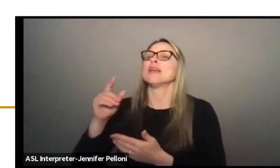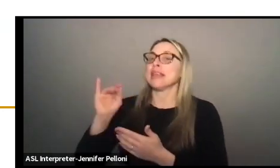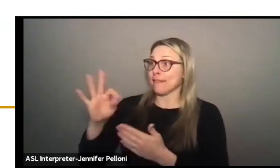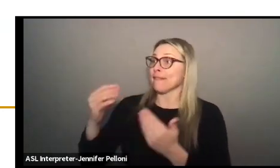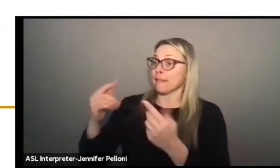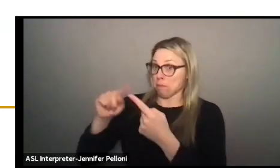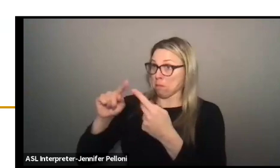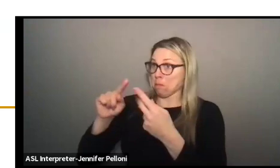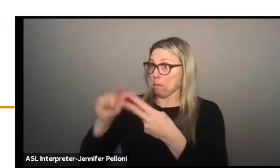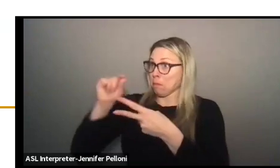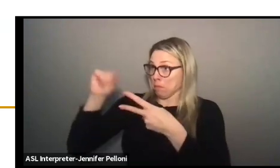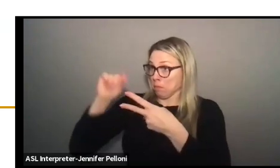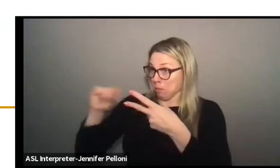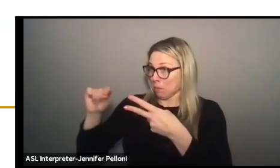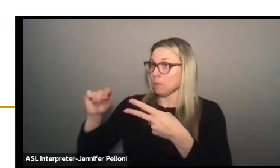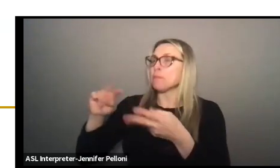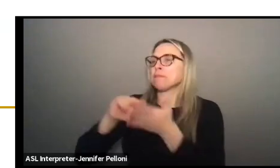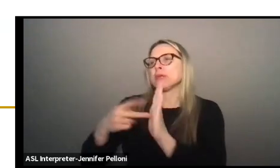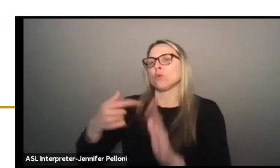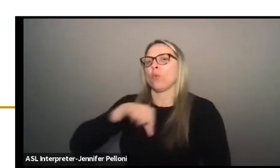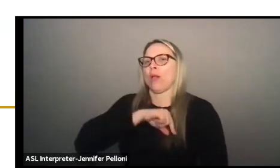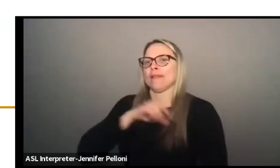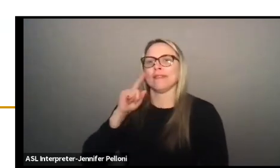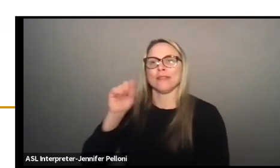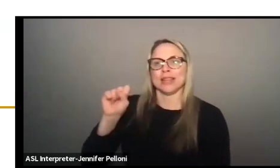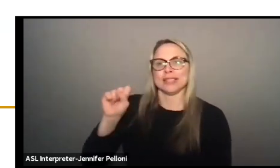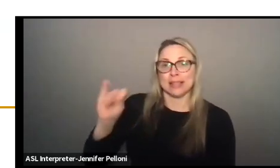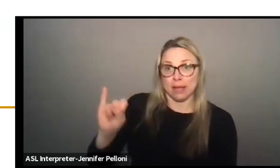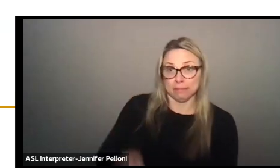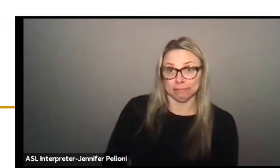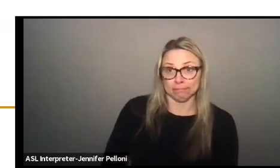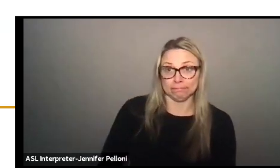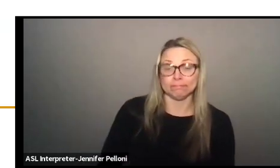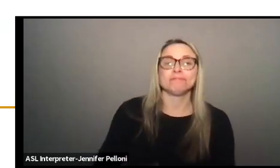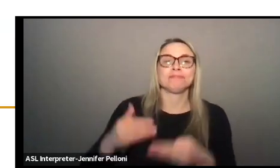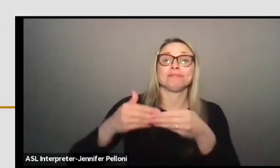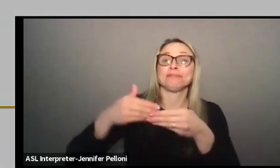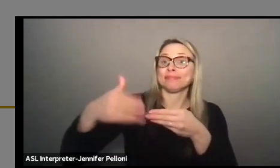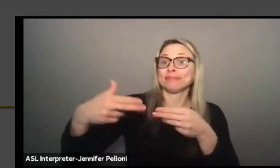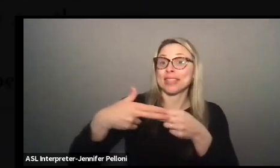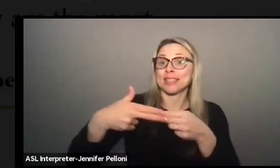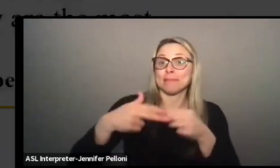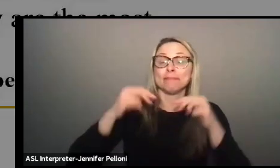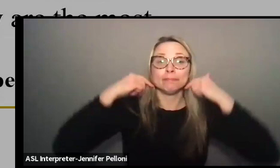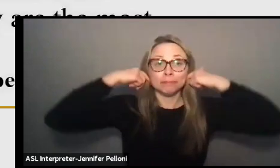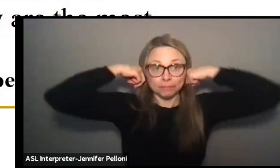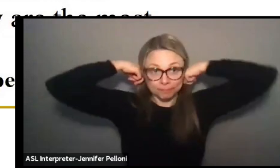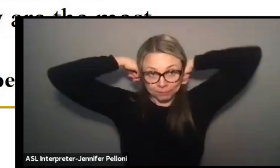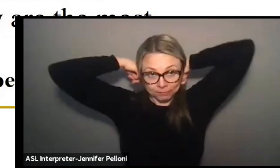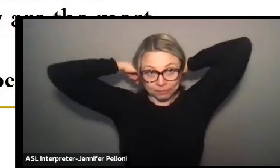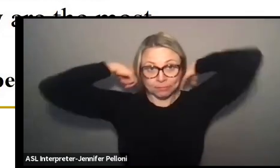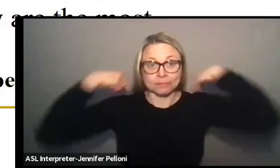qualify for SSI. Can we proceed to the next slide?